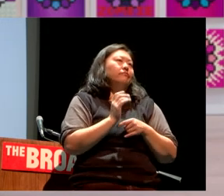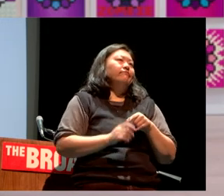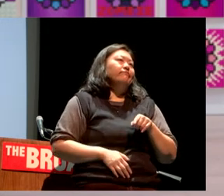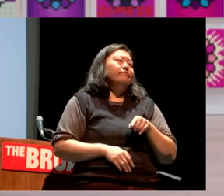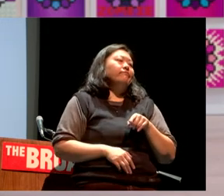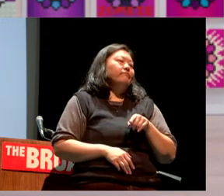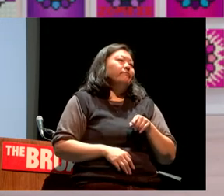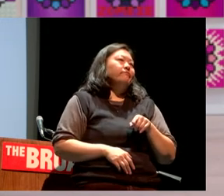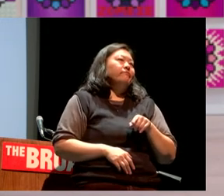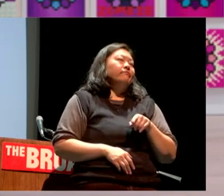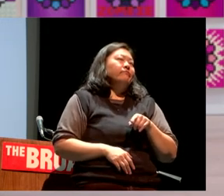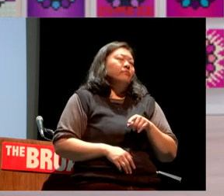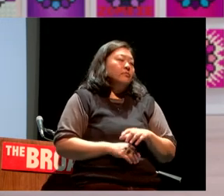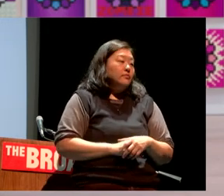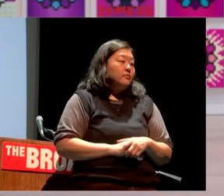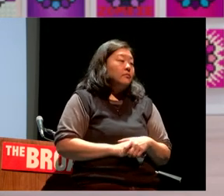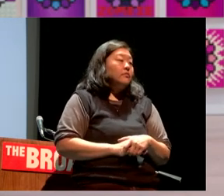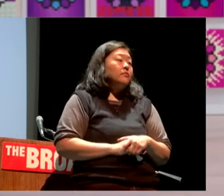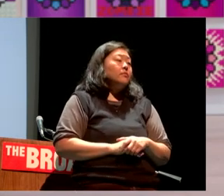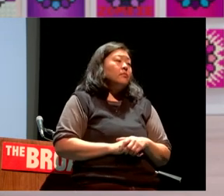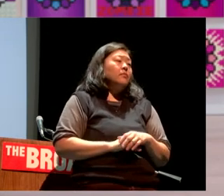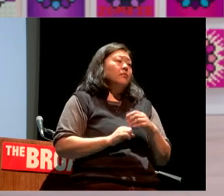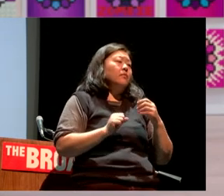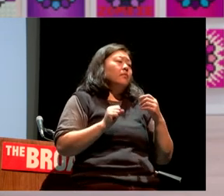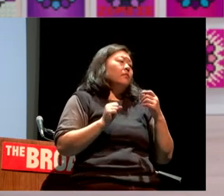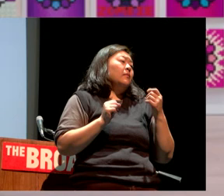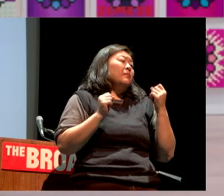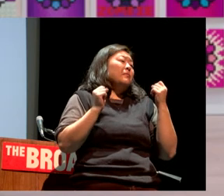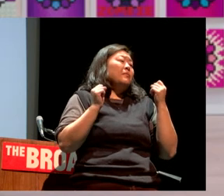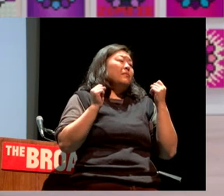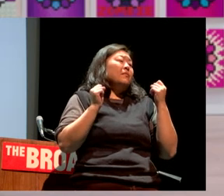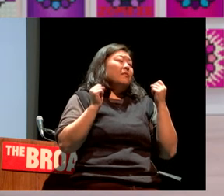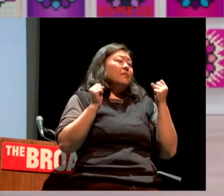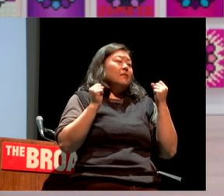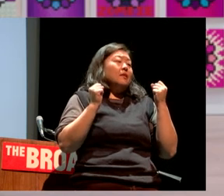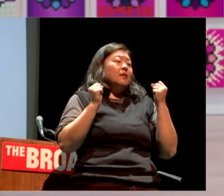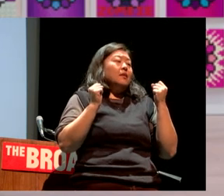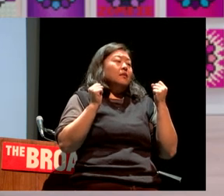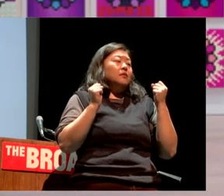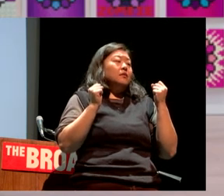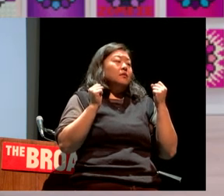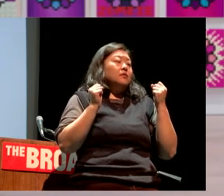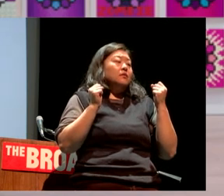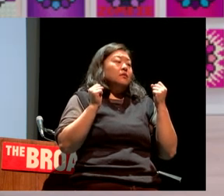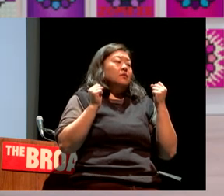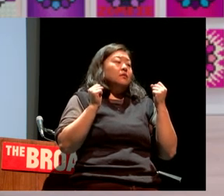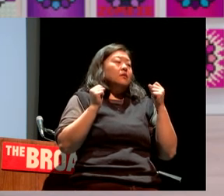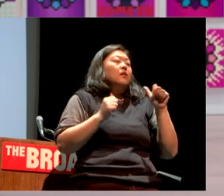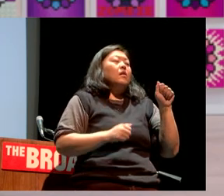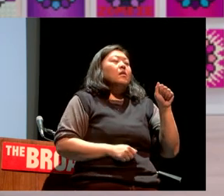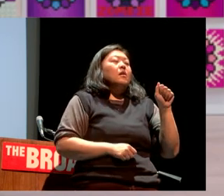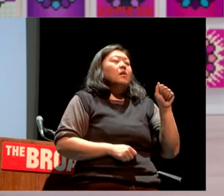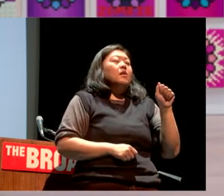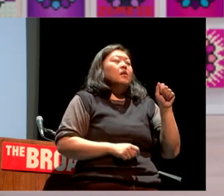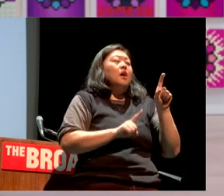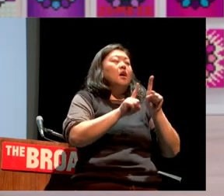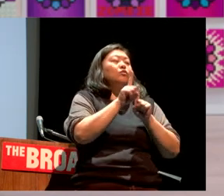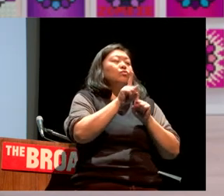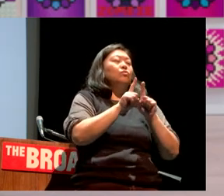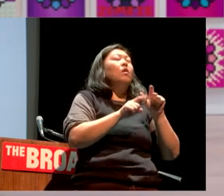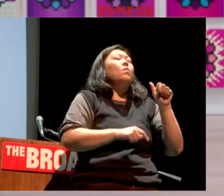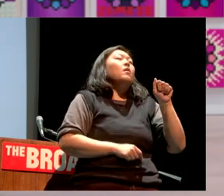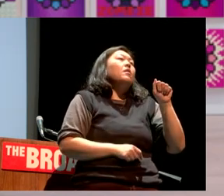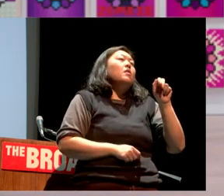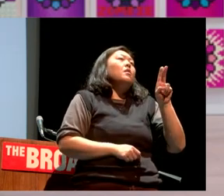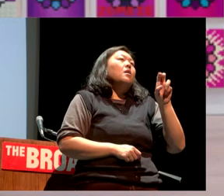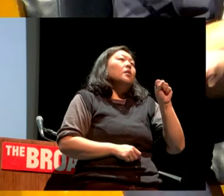In NFT, they were using astronauts, and I was really tired of seeing astronauts all the time. But because it's characters that is still from the same culture of